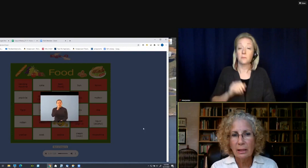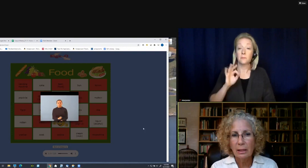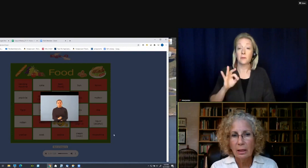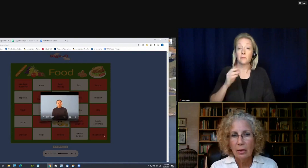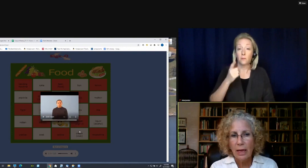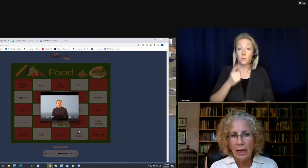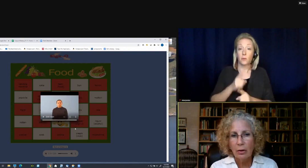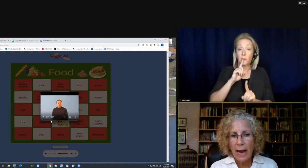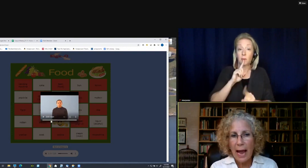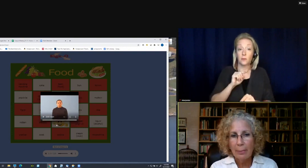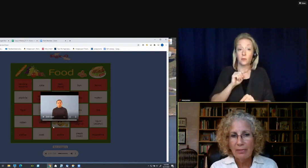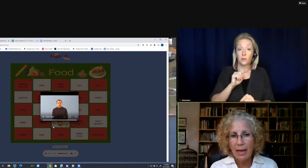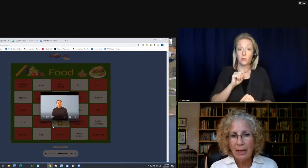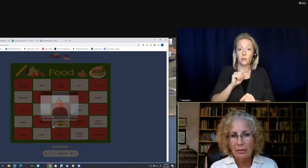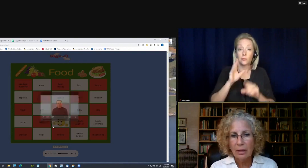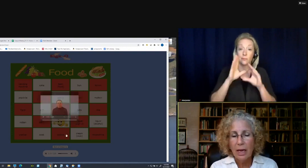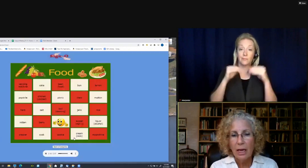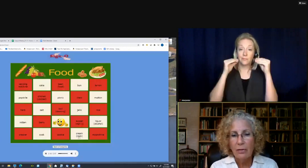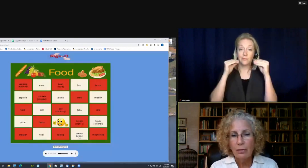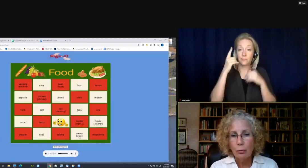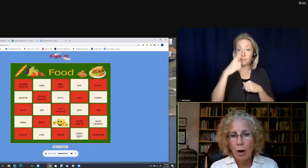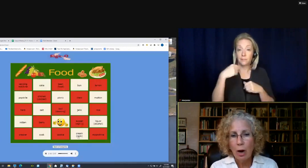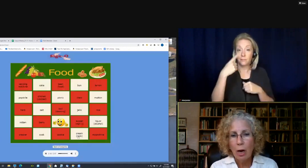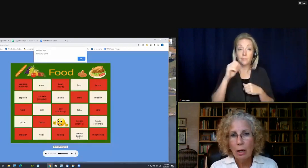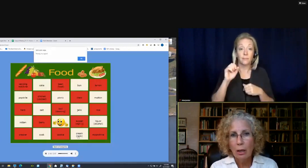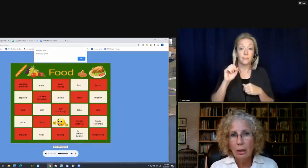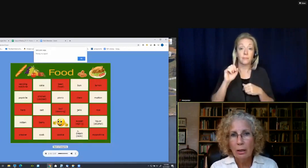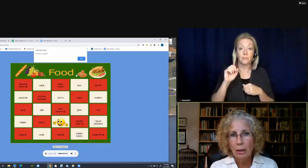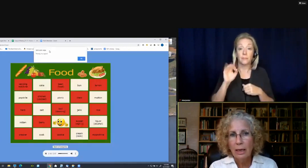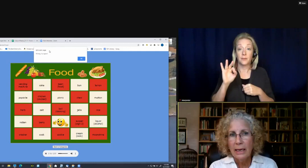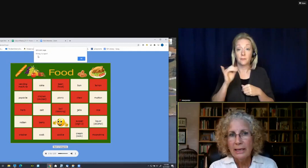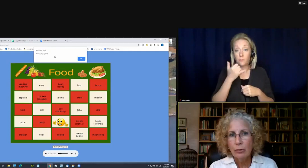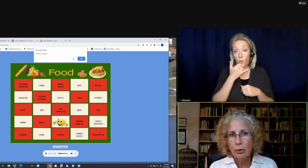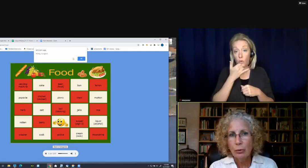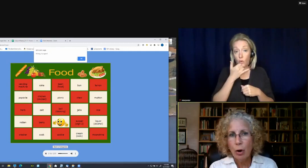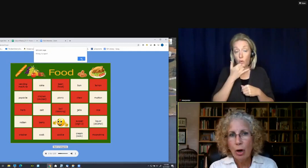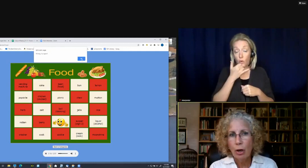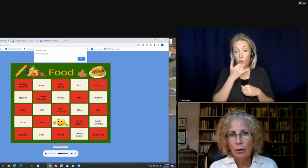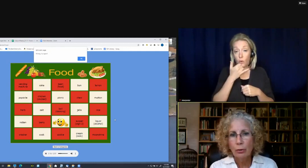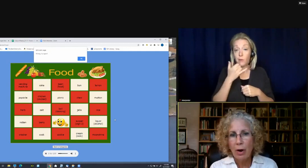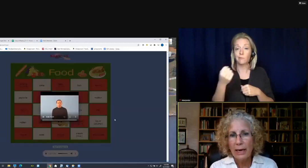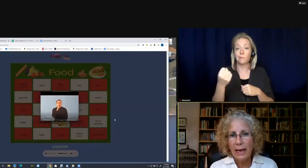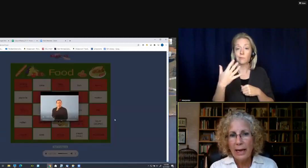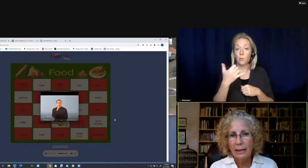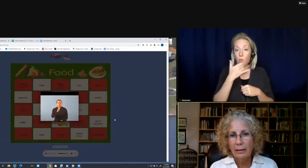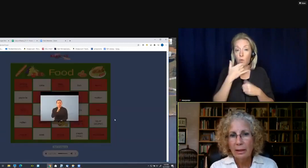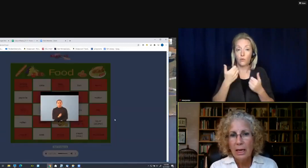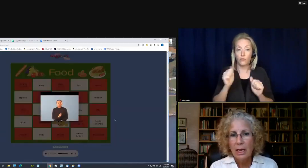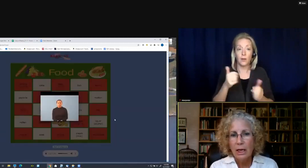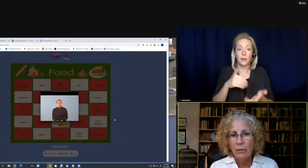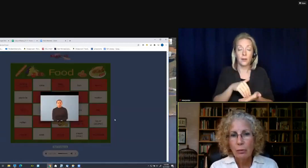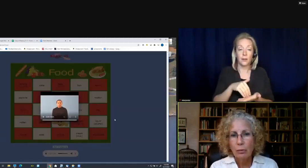correct, okay, you get a happy face. If you're wrong, it tells you you're wrong, try